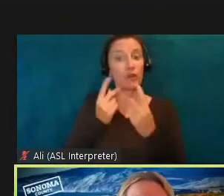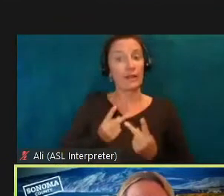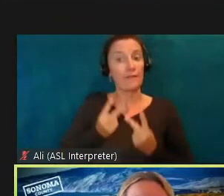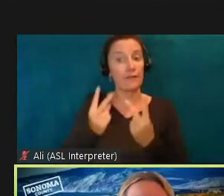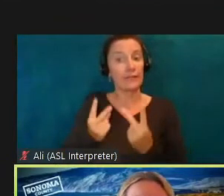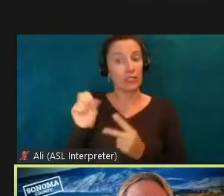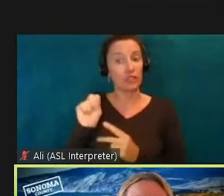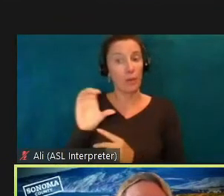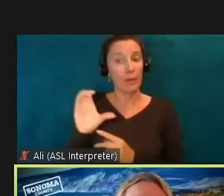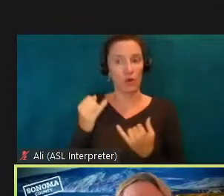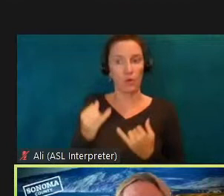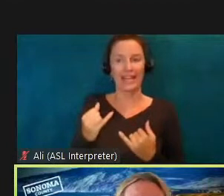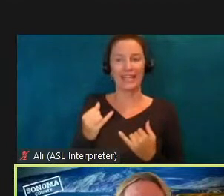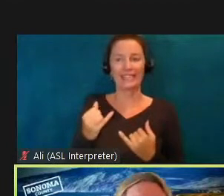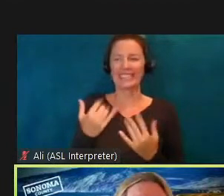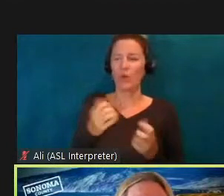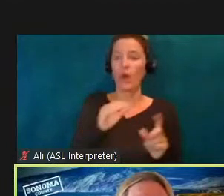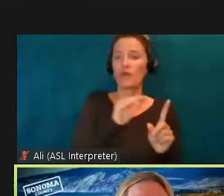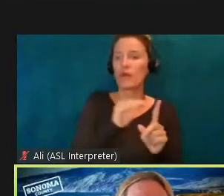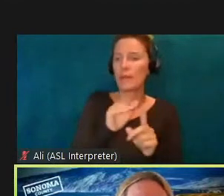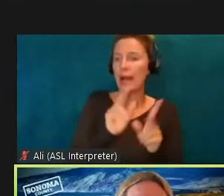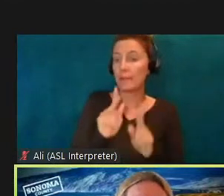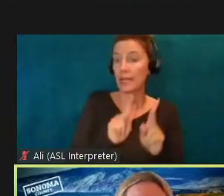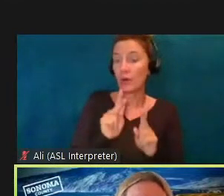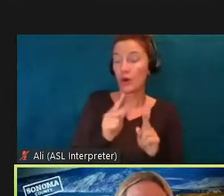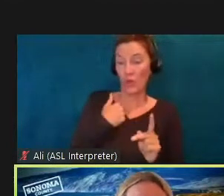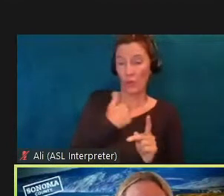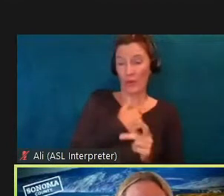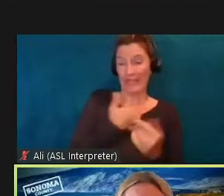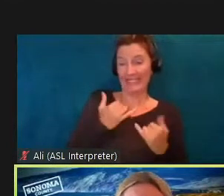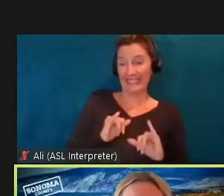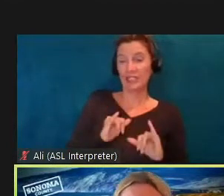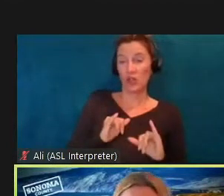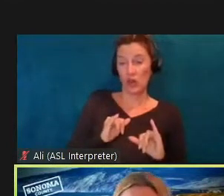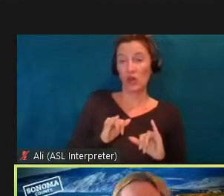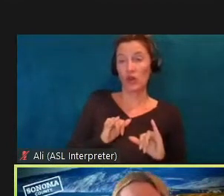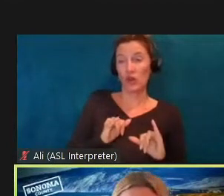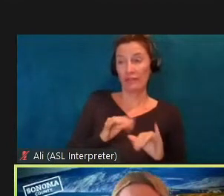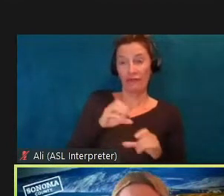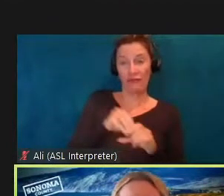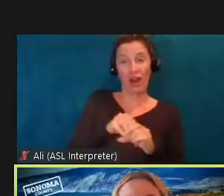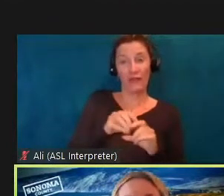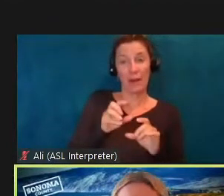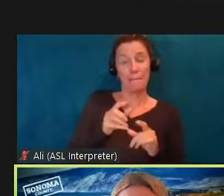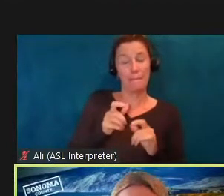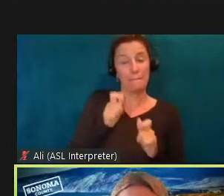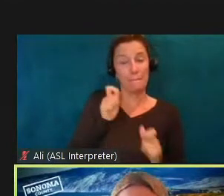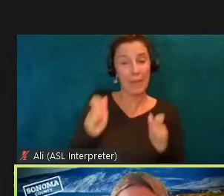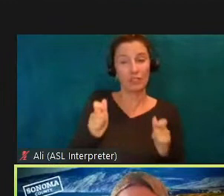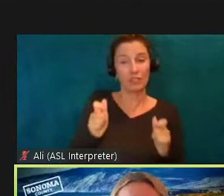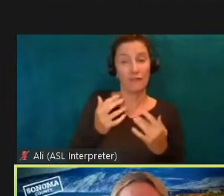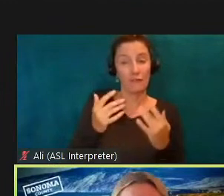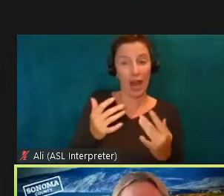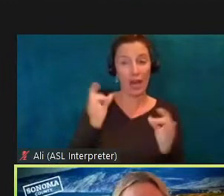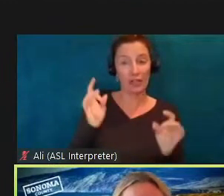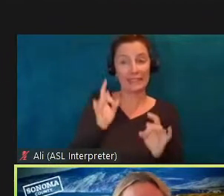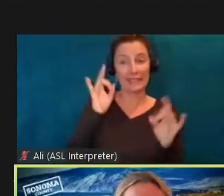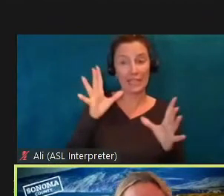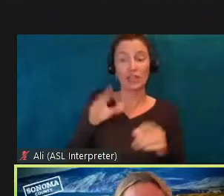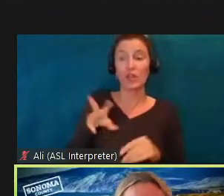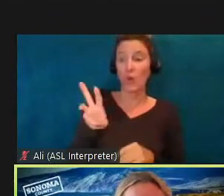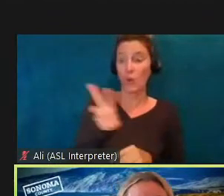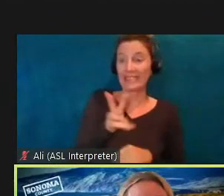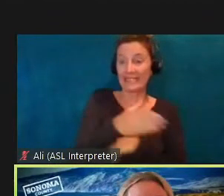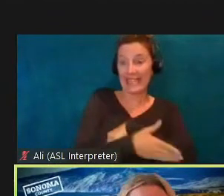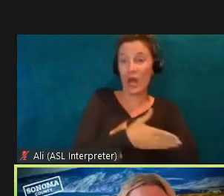now, I want to remind any potential visitors that we are still in the midst of a major fire disaster in West County in particular.